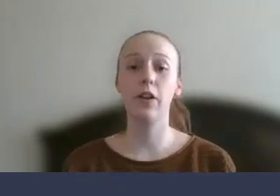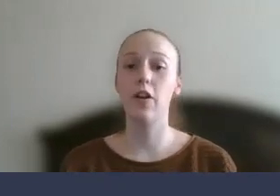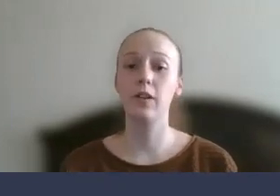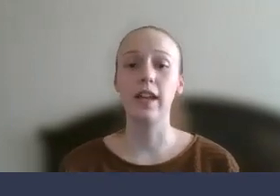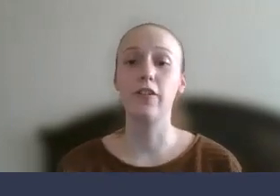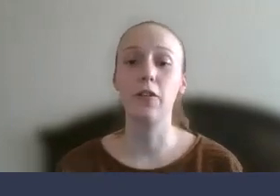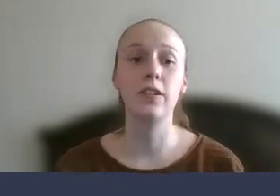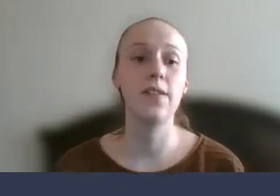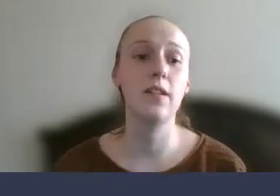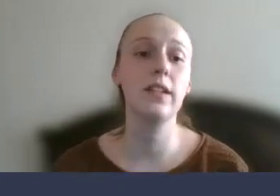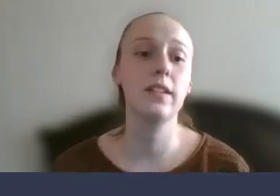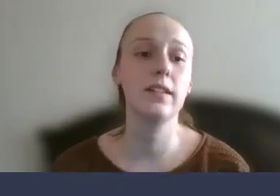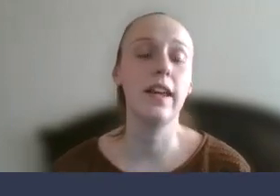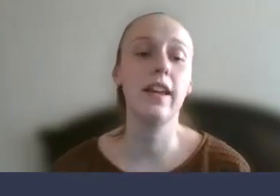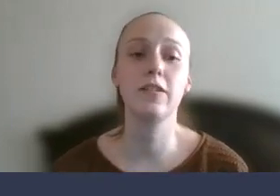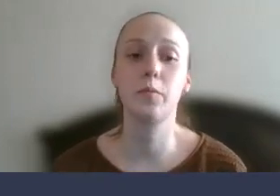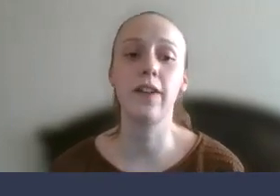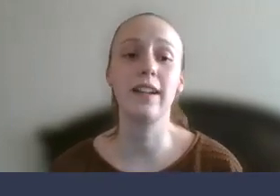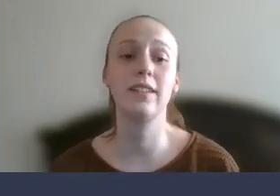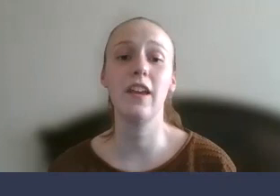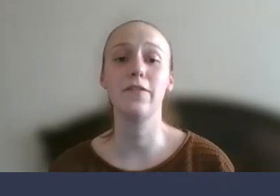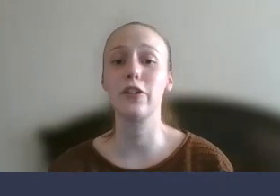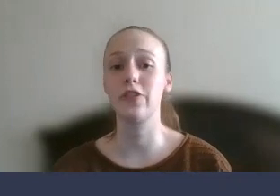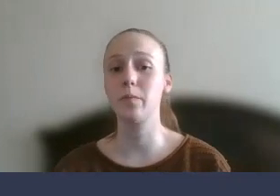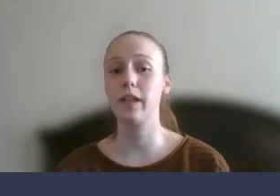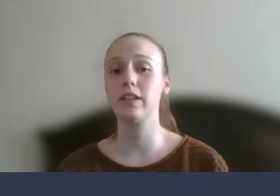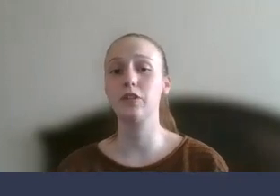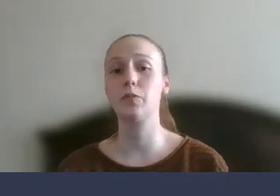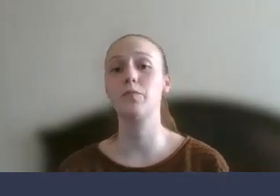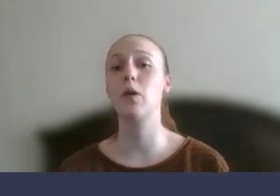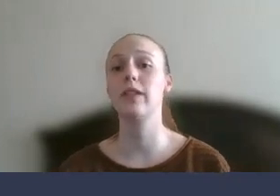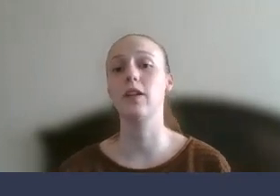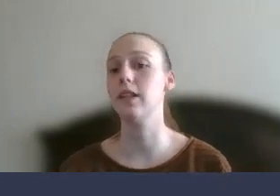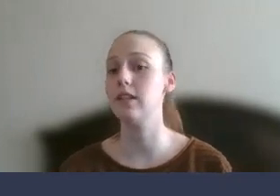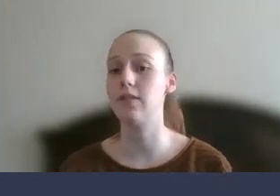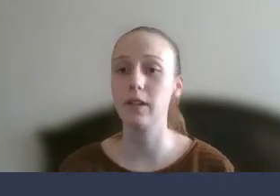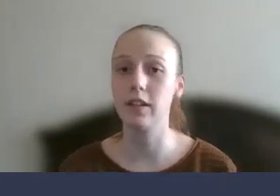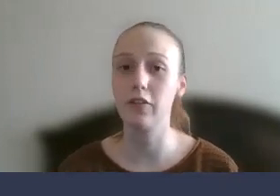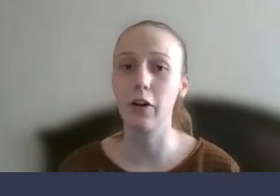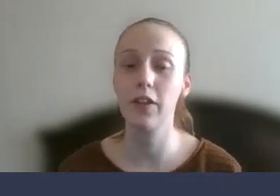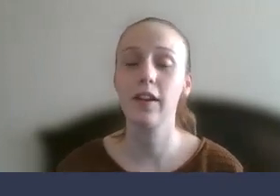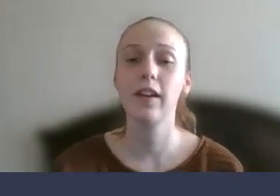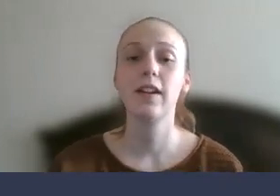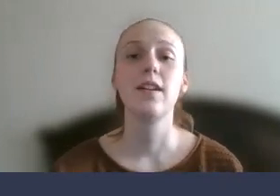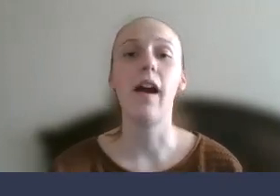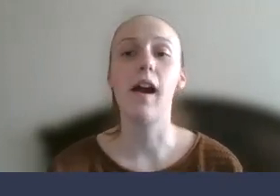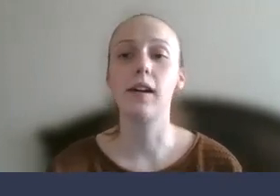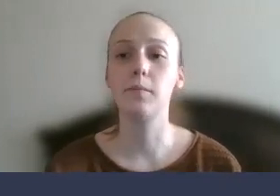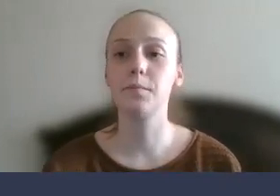Again, going along with that growth and development, daycares provide a safe, nurturing place to promote healthy development and growth.